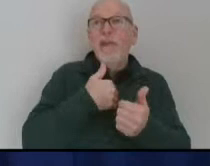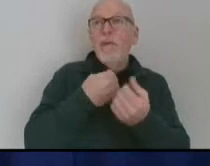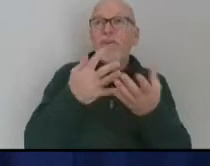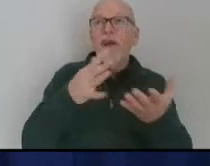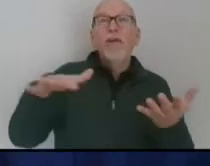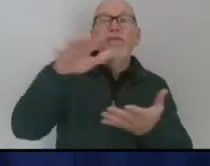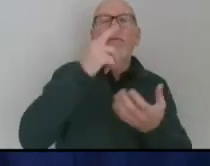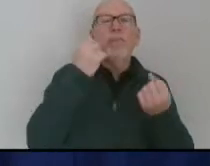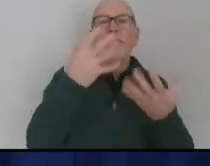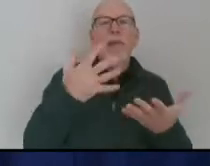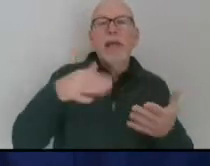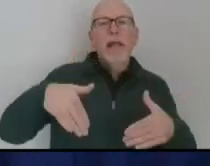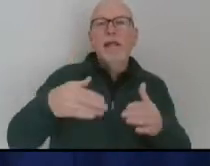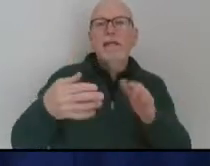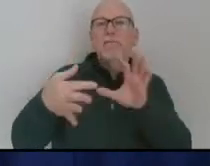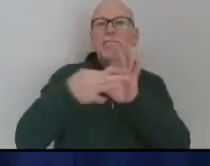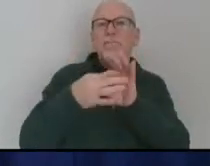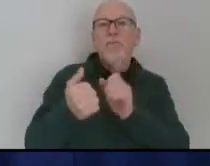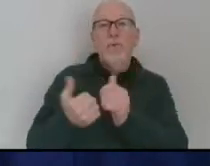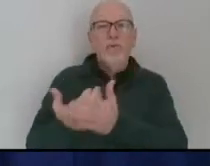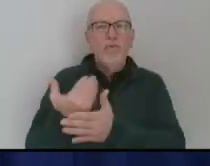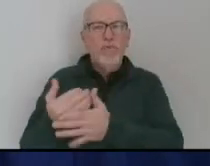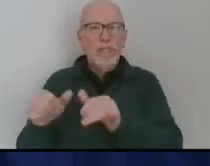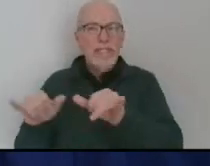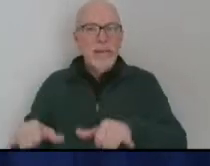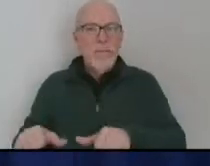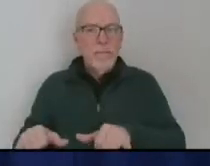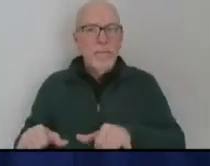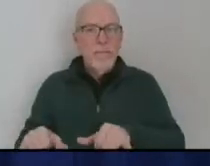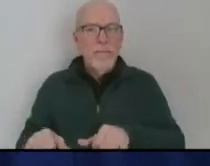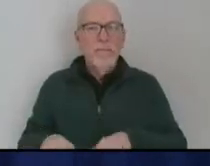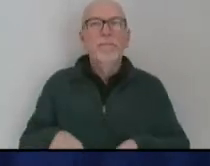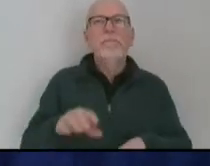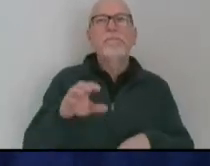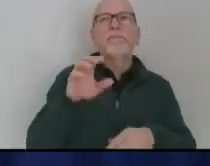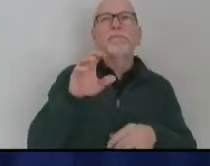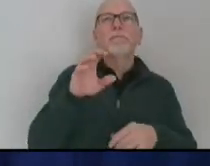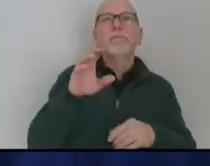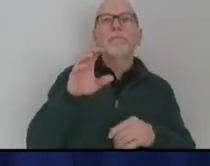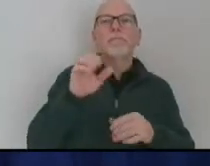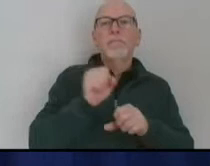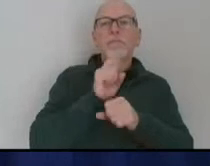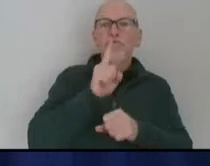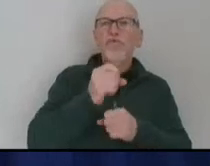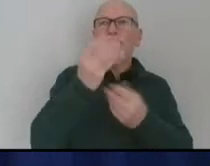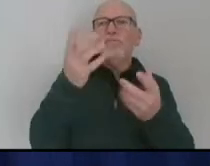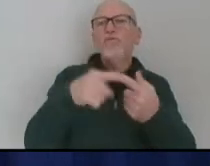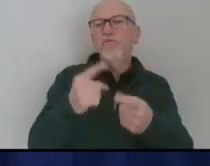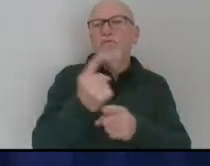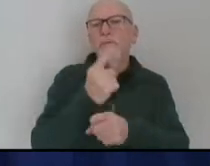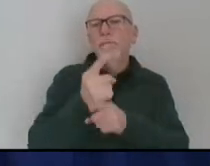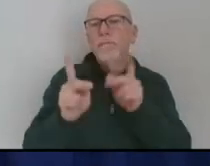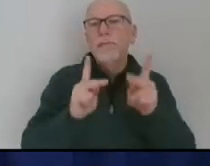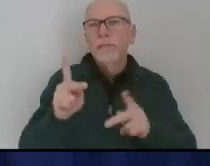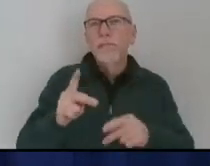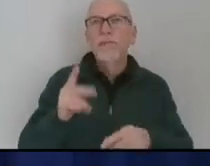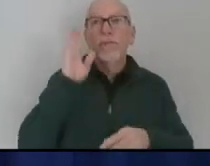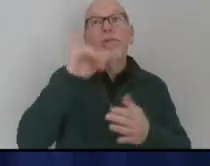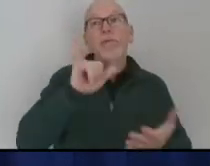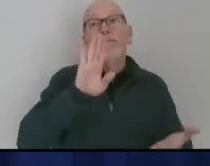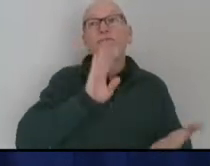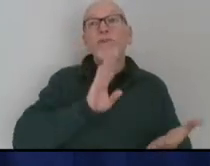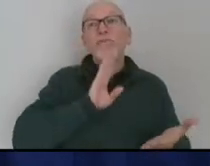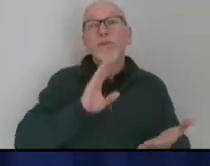have not yet signed up for this new system, and get those to the loved ones. And I know that is a very frustrating issue